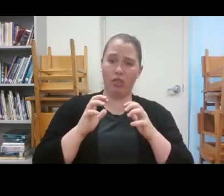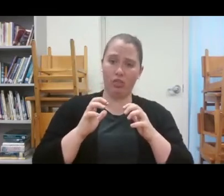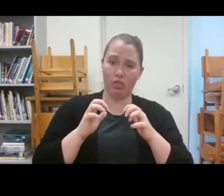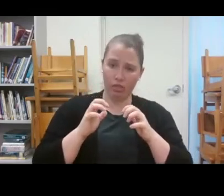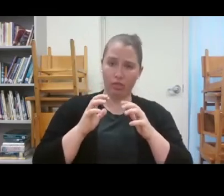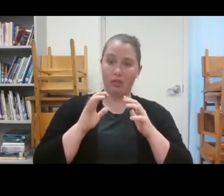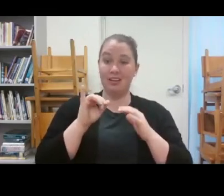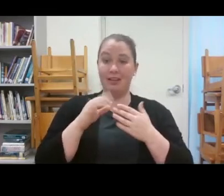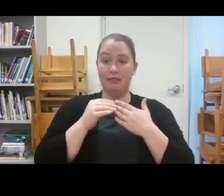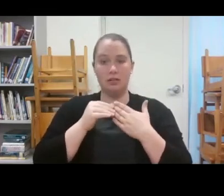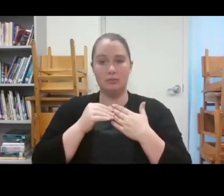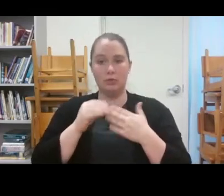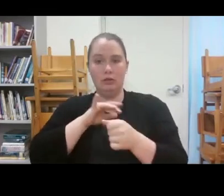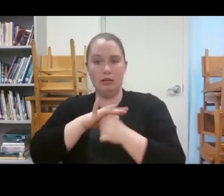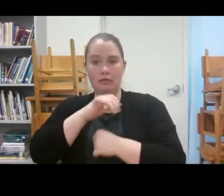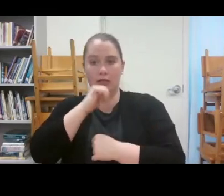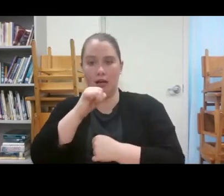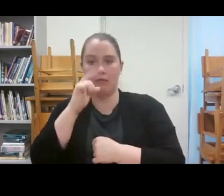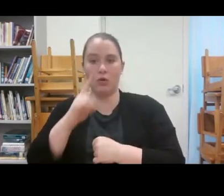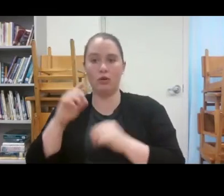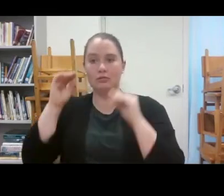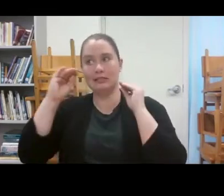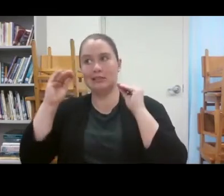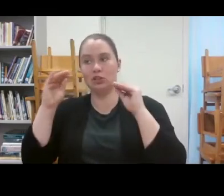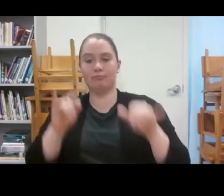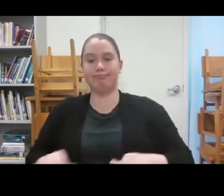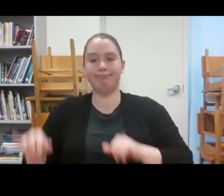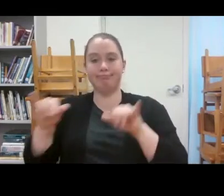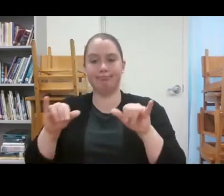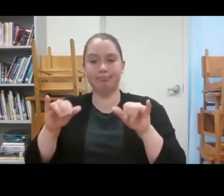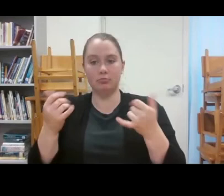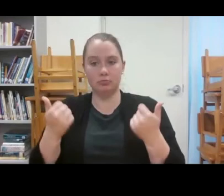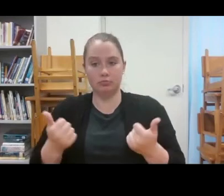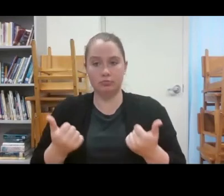flexible enough for modern teaching pedagogies and those